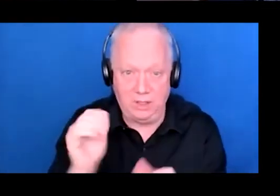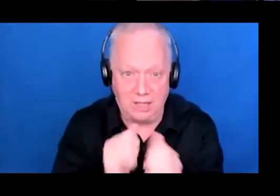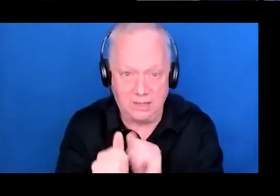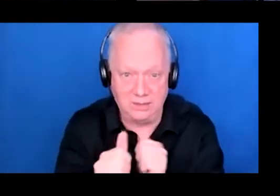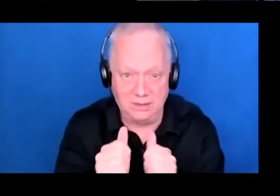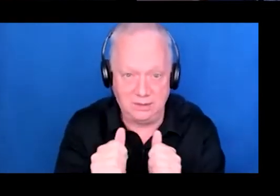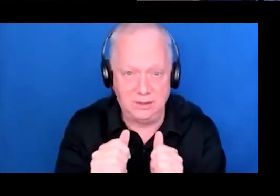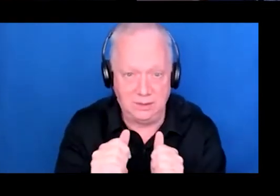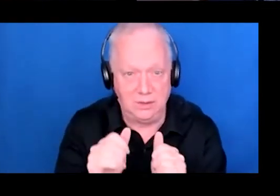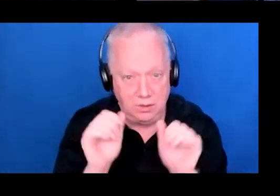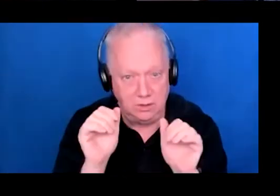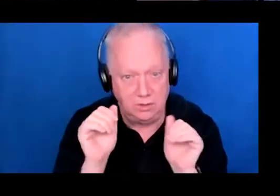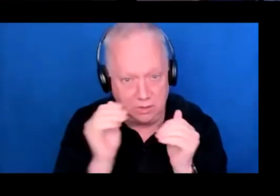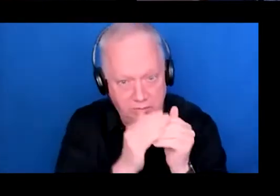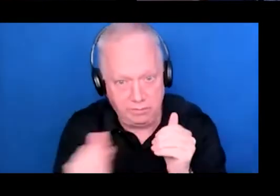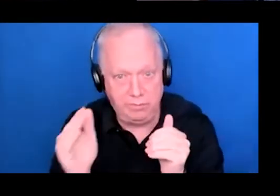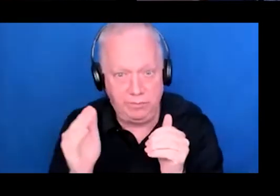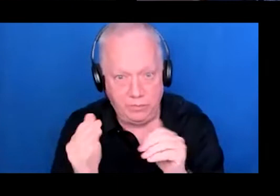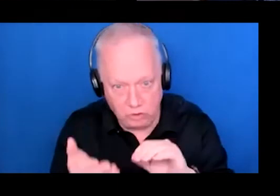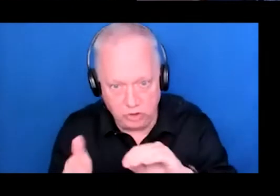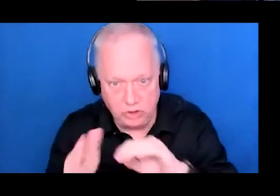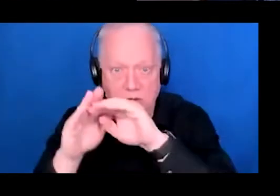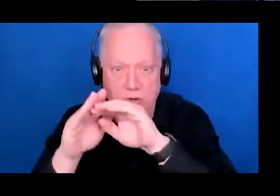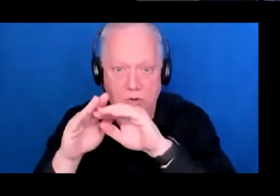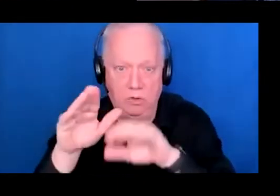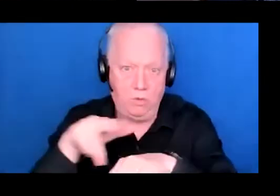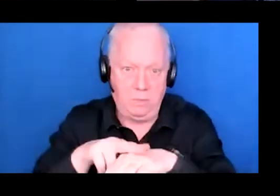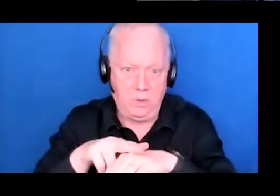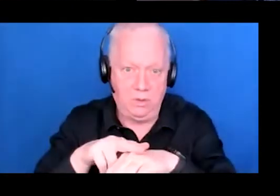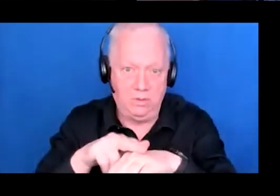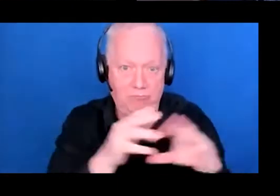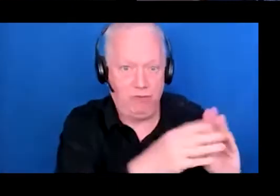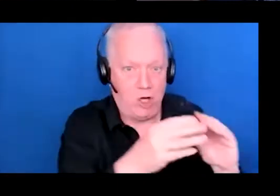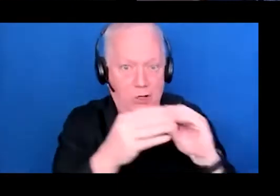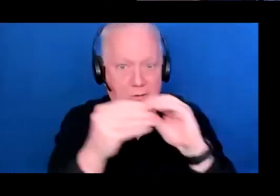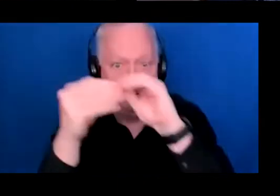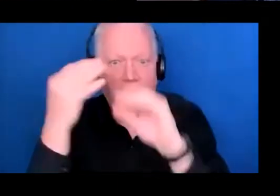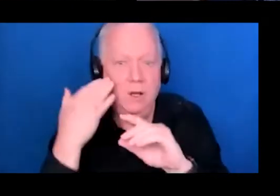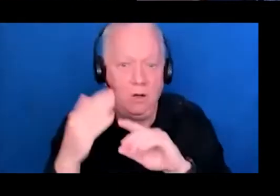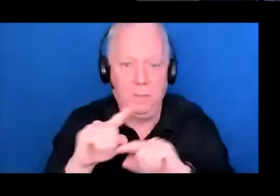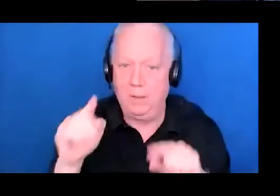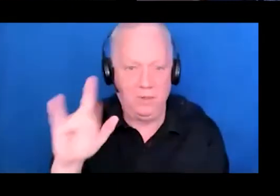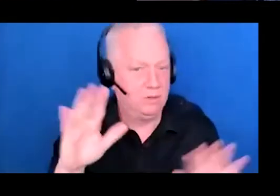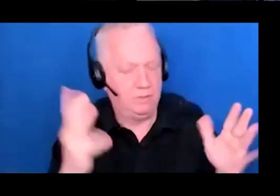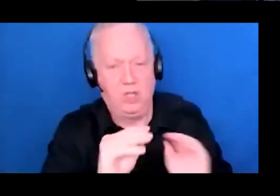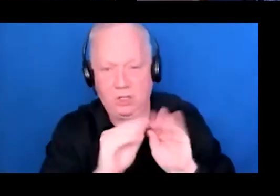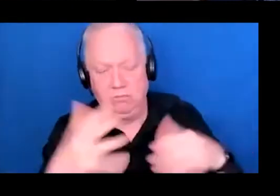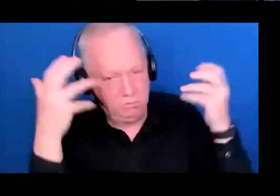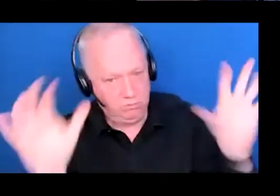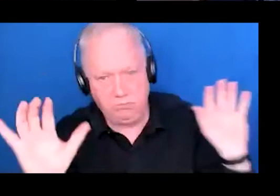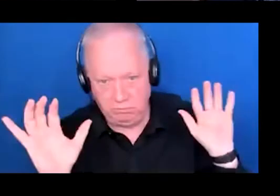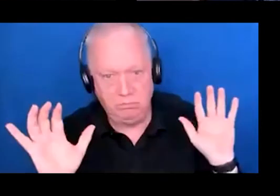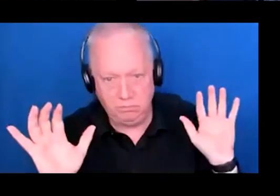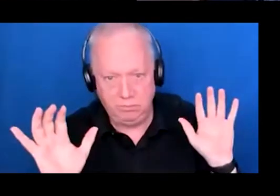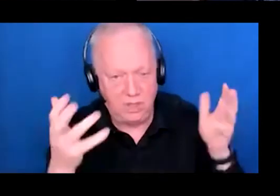a place to crescendo to in a normal narrative, or, you know, but Bill was very clear from the start that